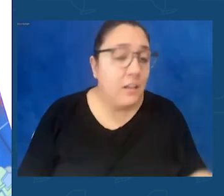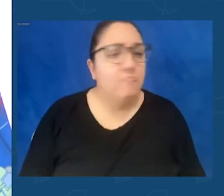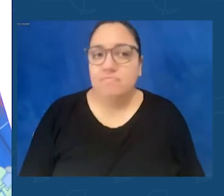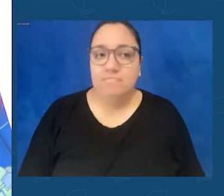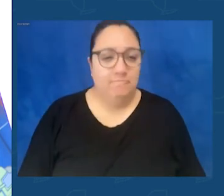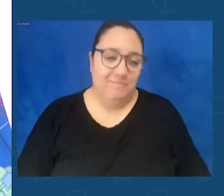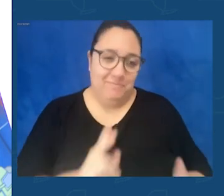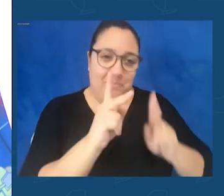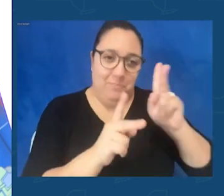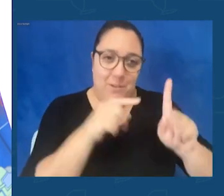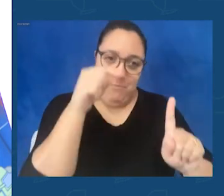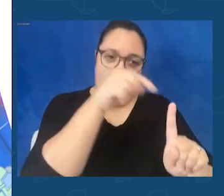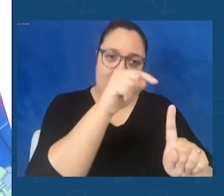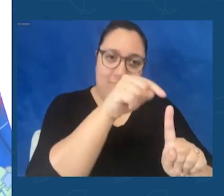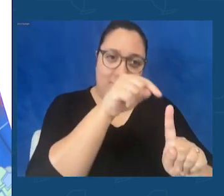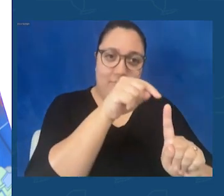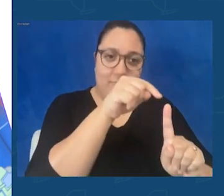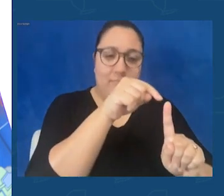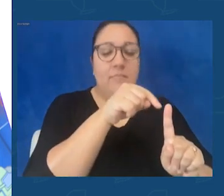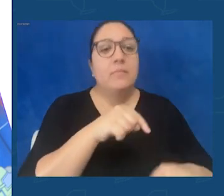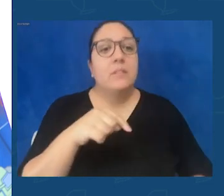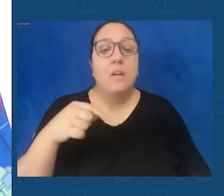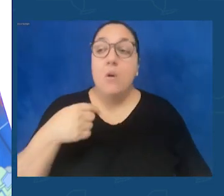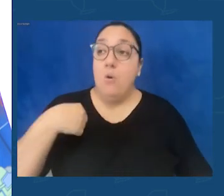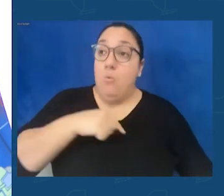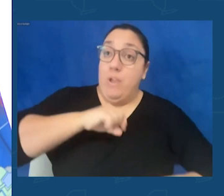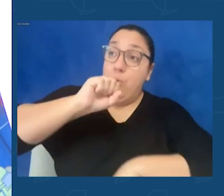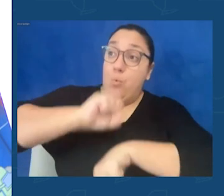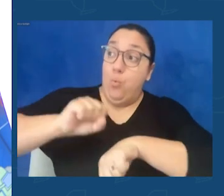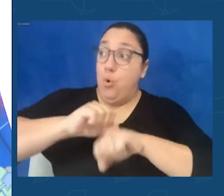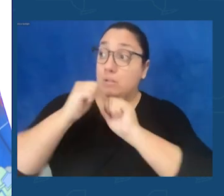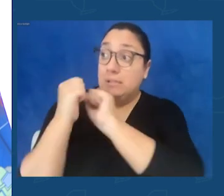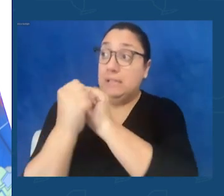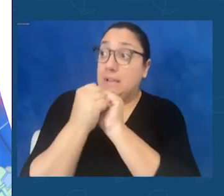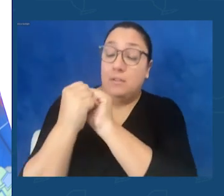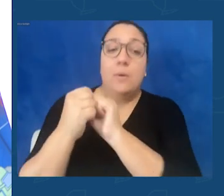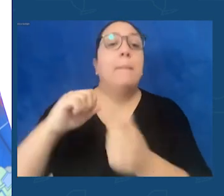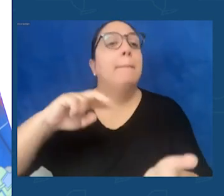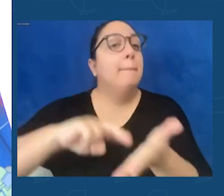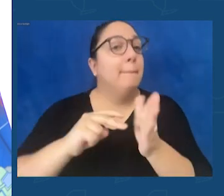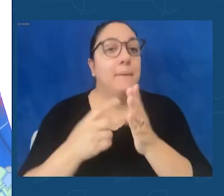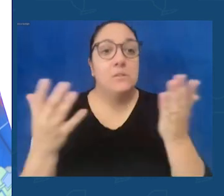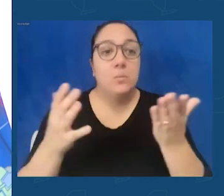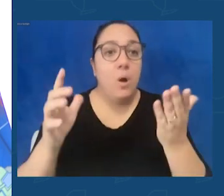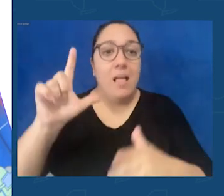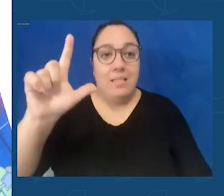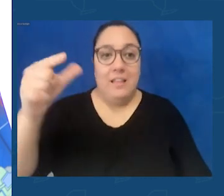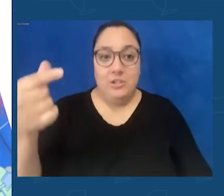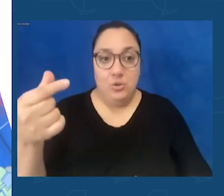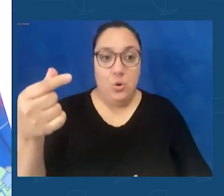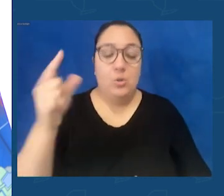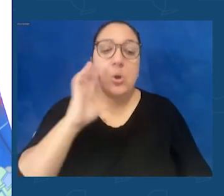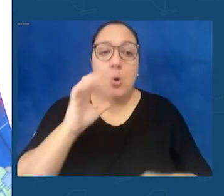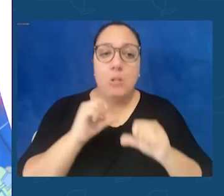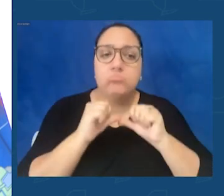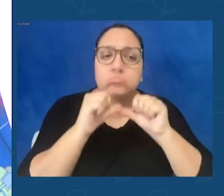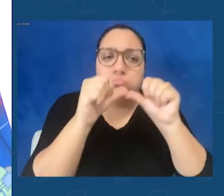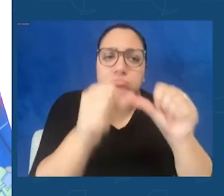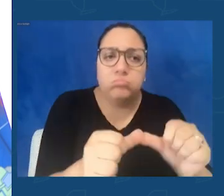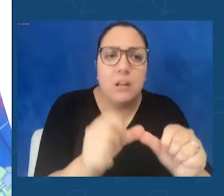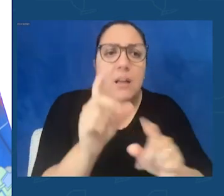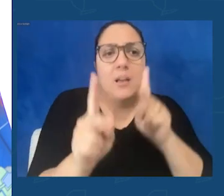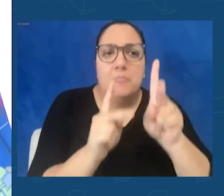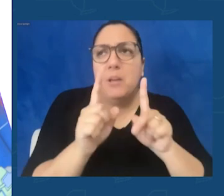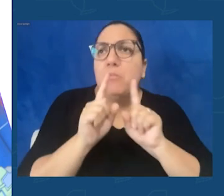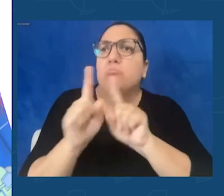people. Our collective efforts will ensure that Lake George remains a haven for those seeking tranquility, as well as a vibrant